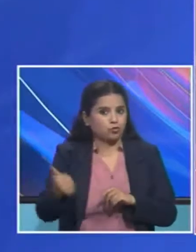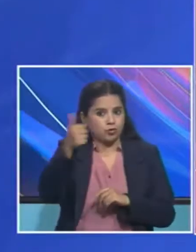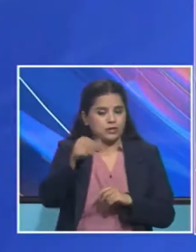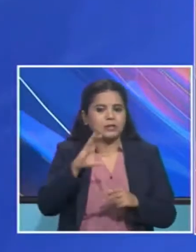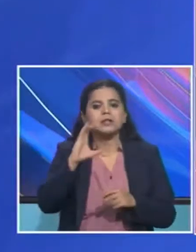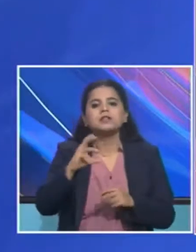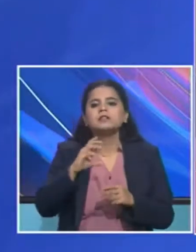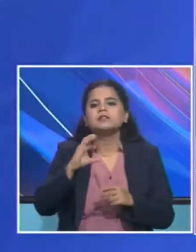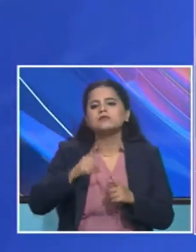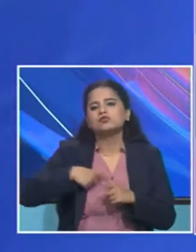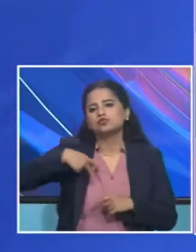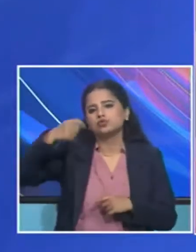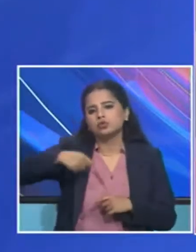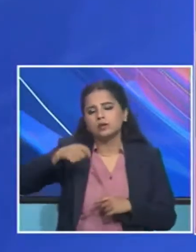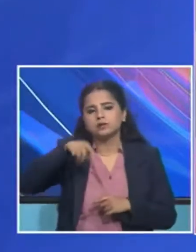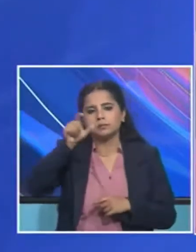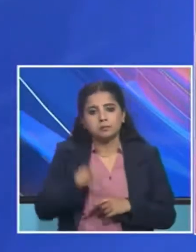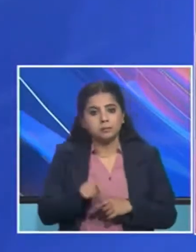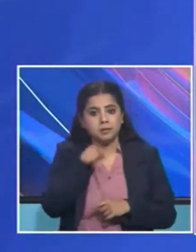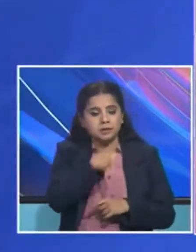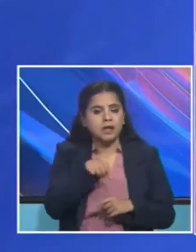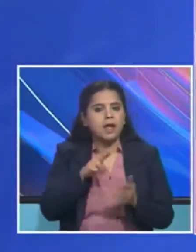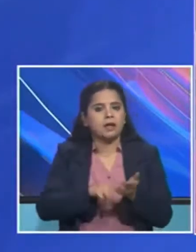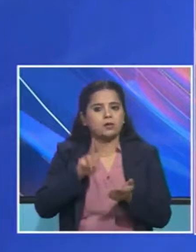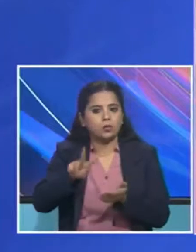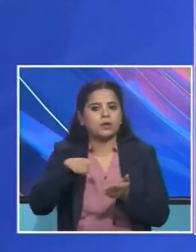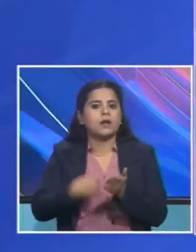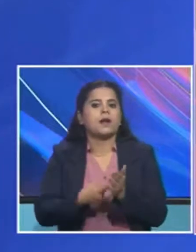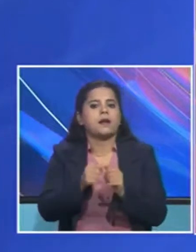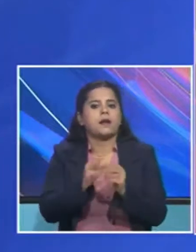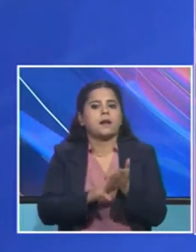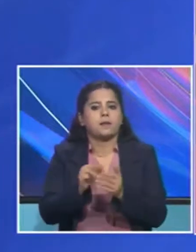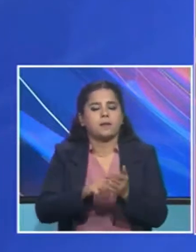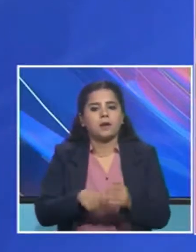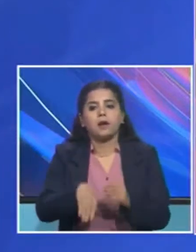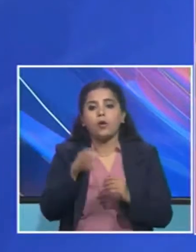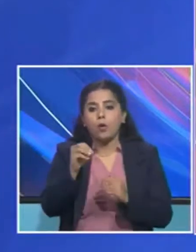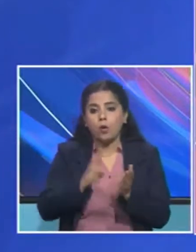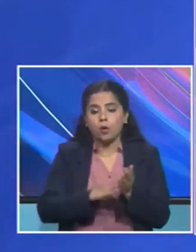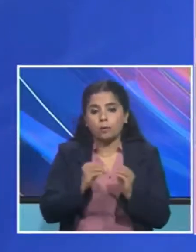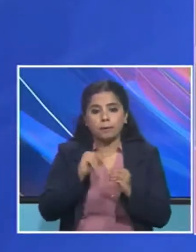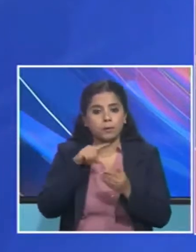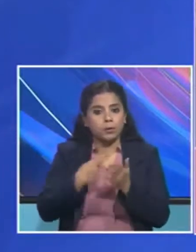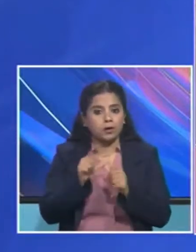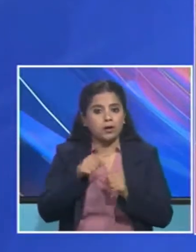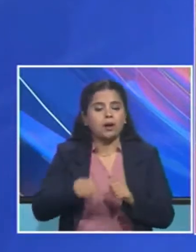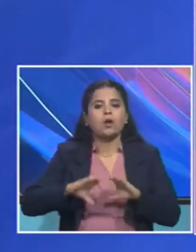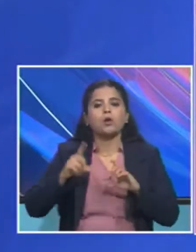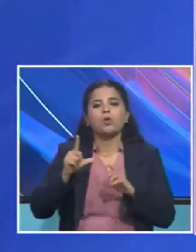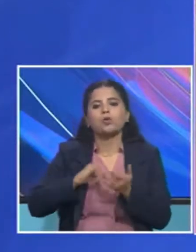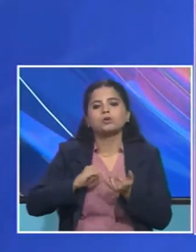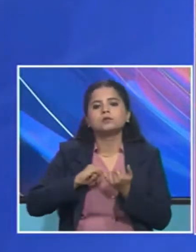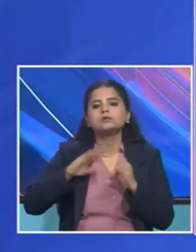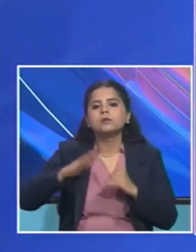of India, Mr. N.V. Ramanna, Lok Sabha Speaker Om Birla as well.